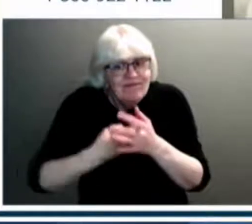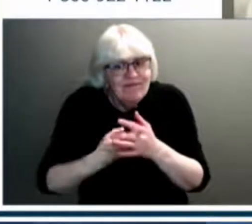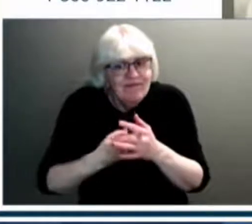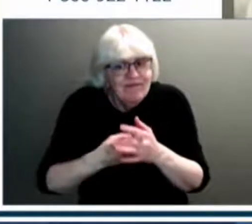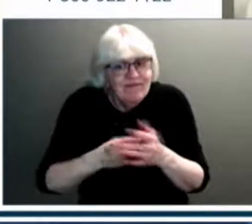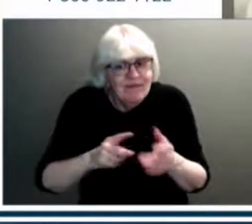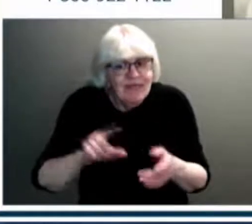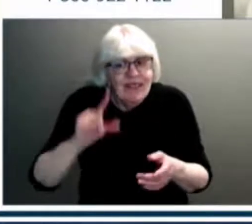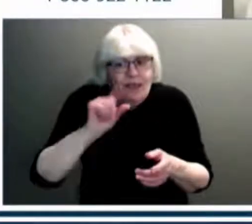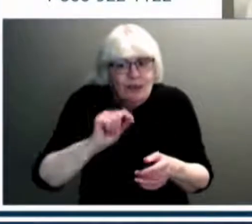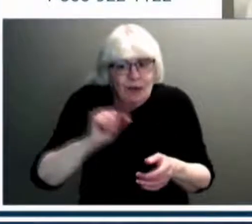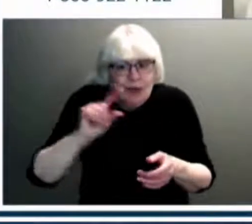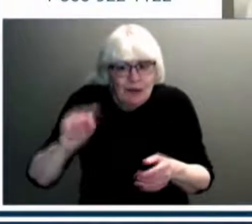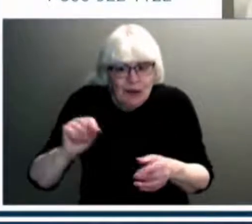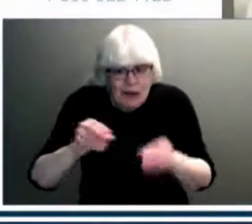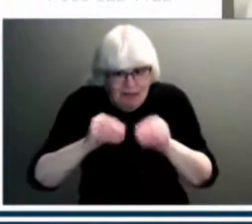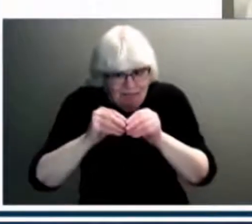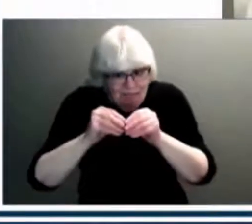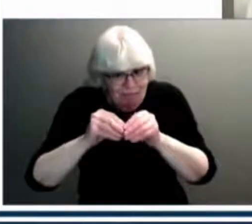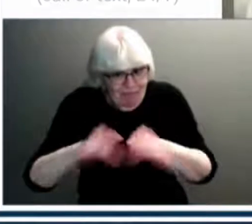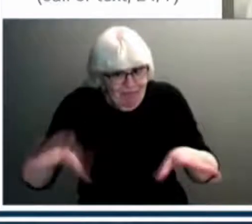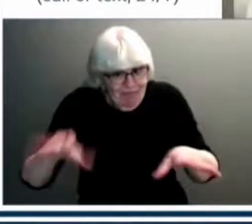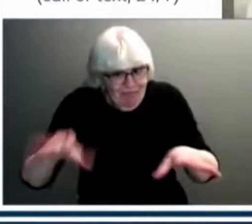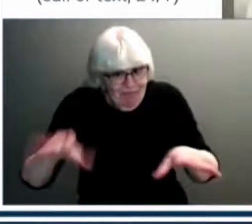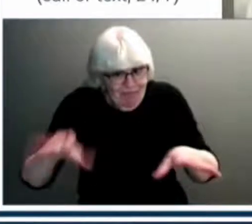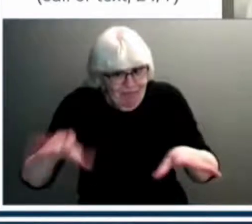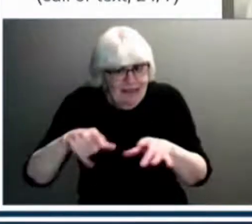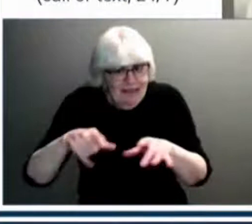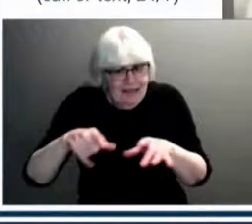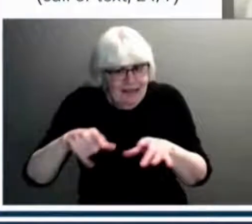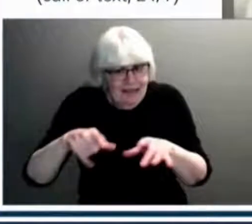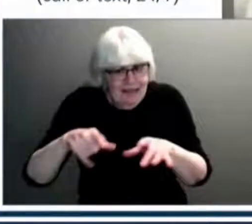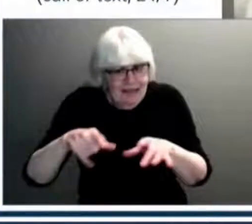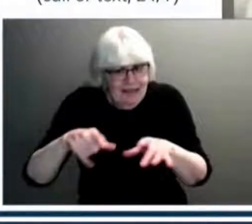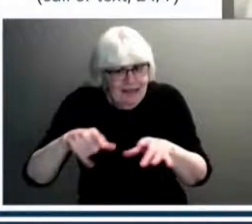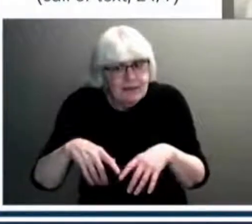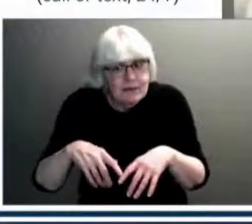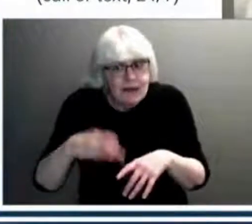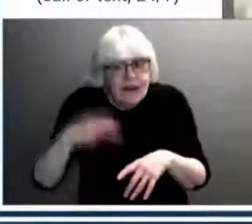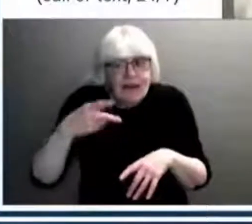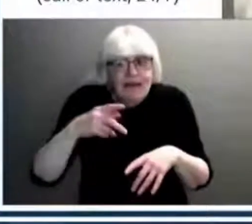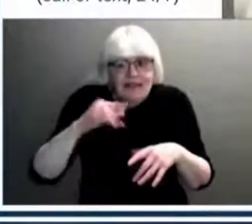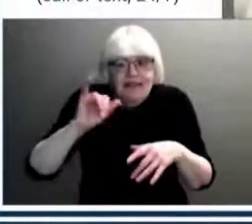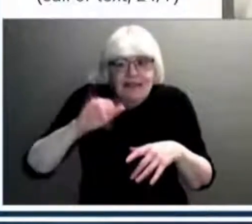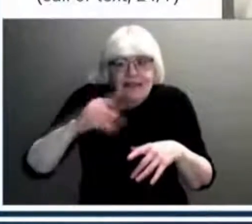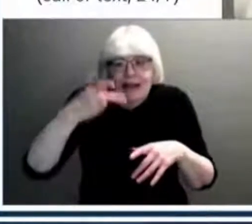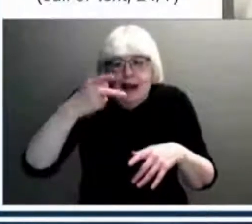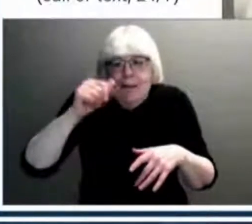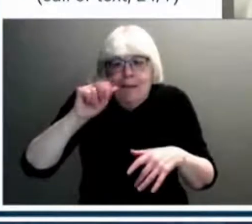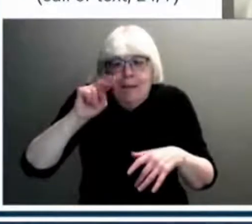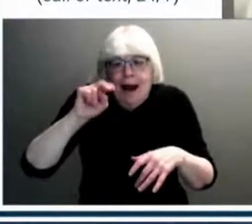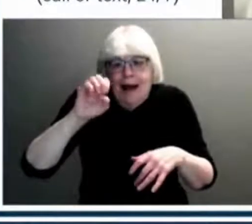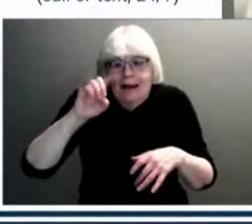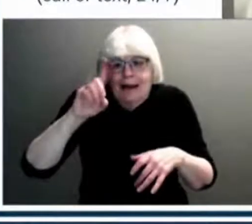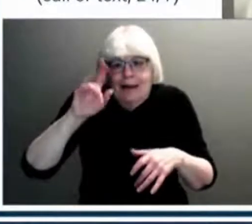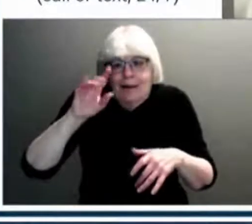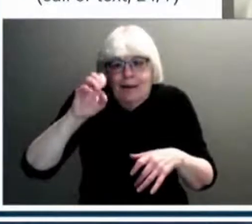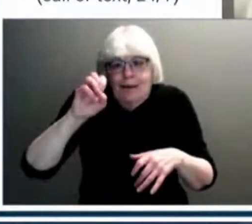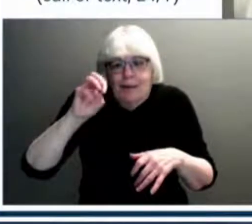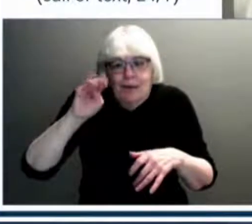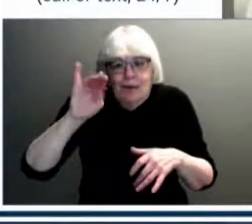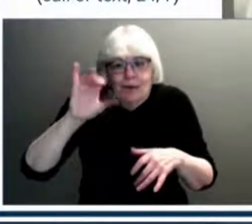for healthcare workers. It was paid an extra $2 an hour for up to 4 months'